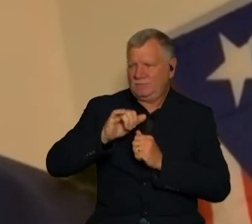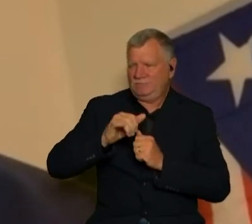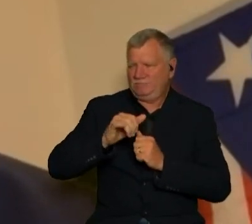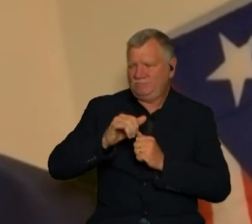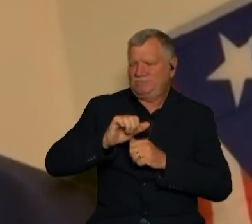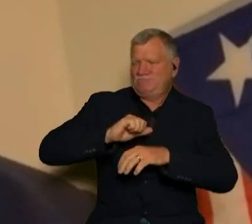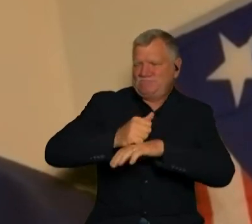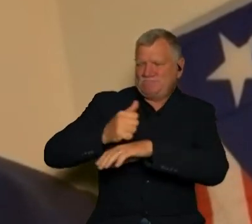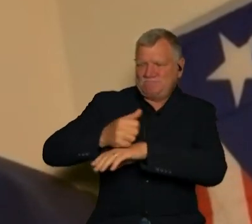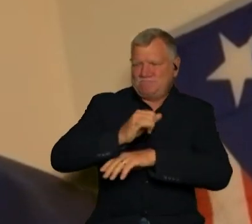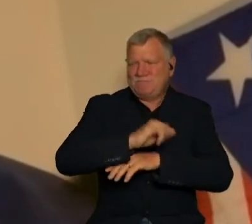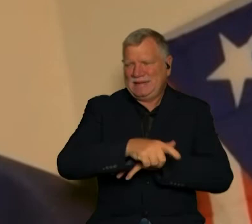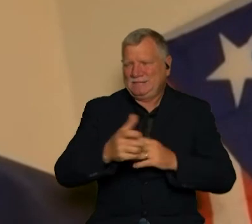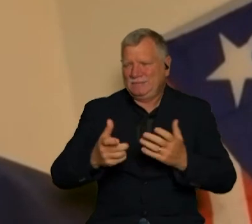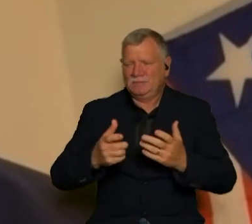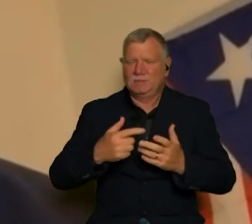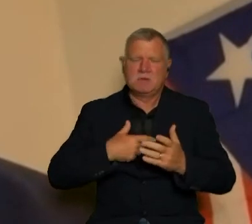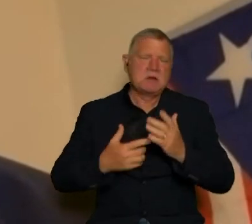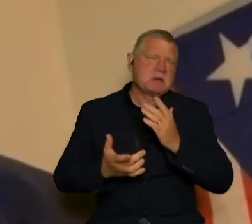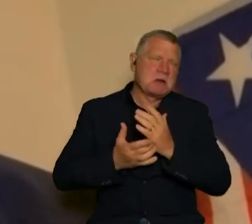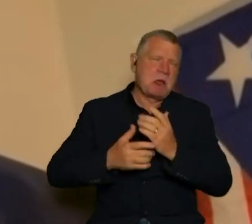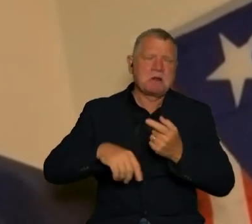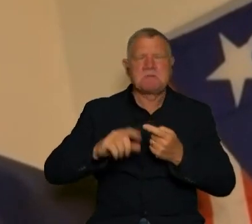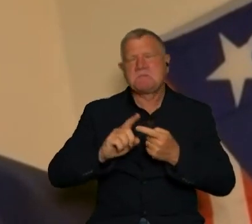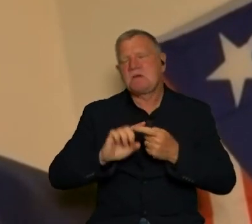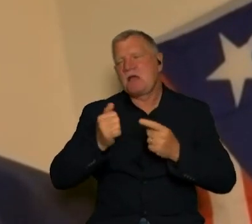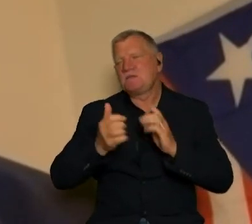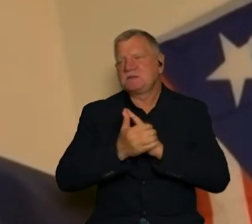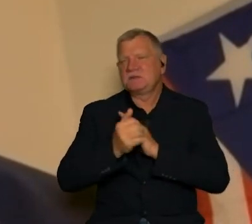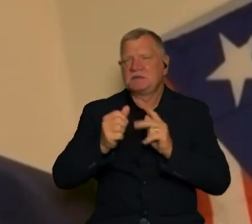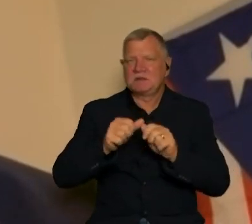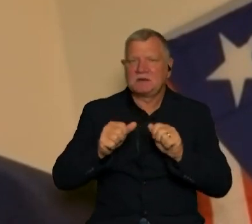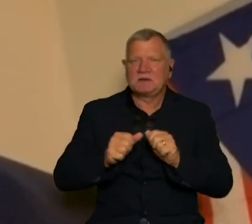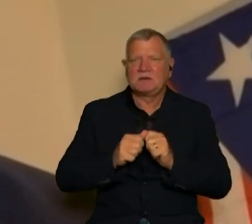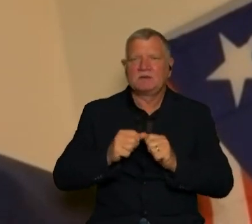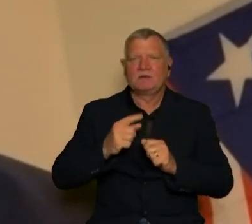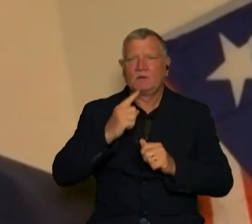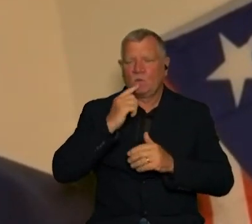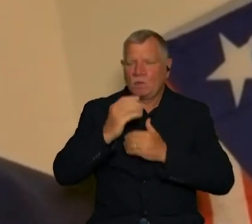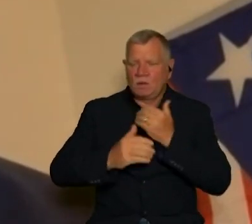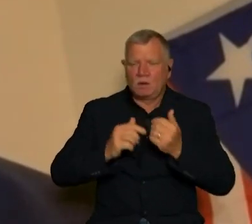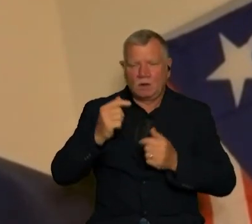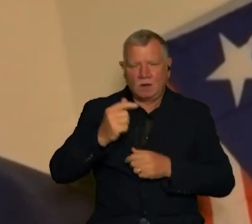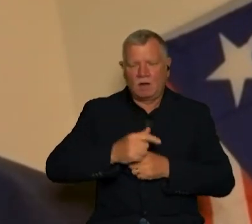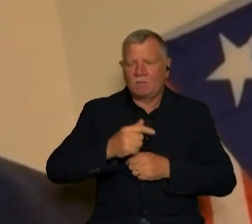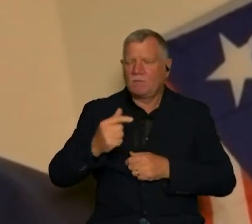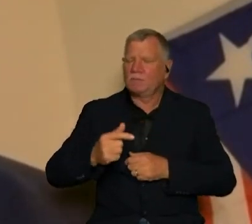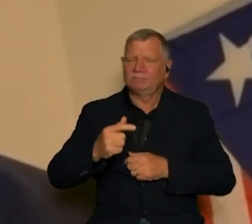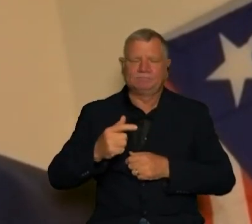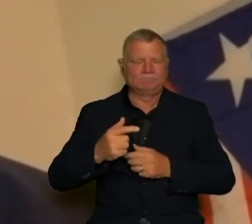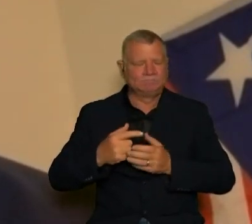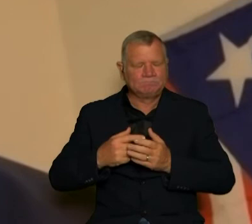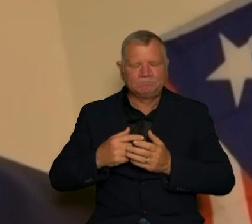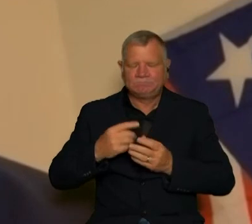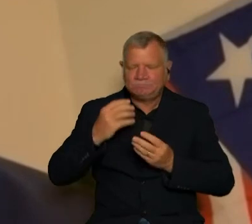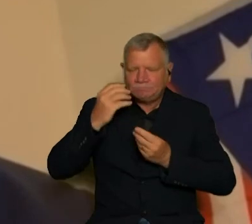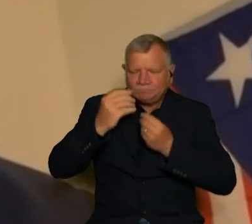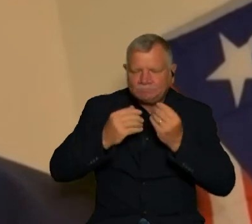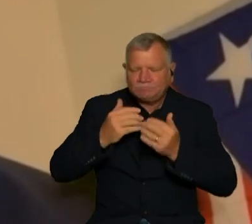lot of other areas to look at, technology, other skill areas. I mean, as we work through the whole government, I think that